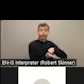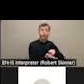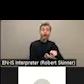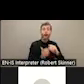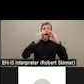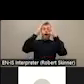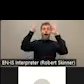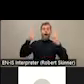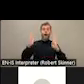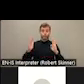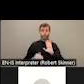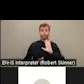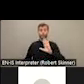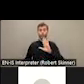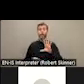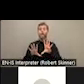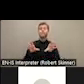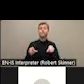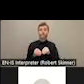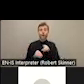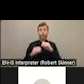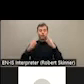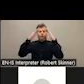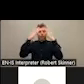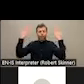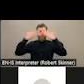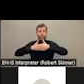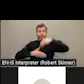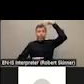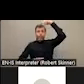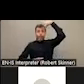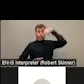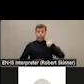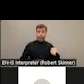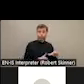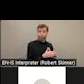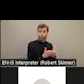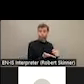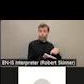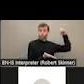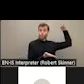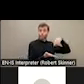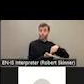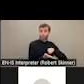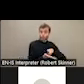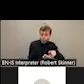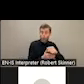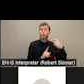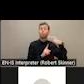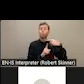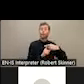And this is also something very important. First of all, I think rôle incombe d'abord à